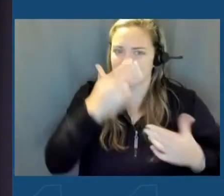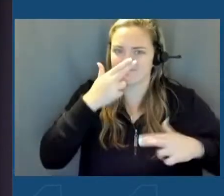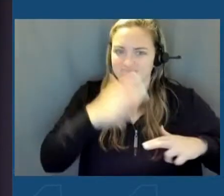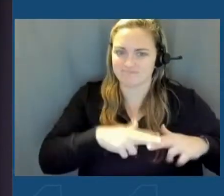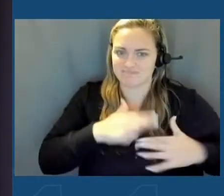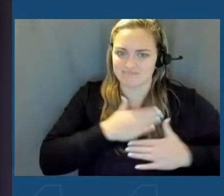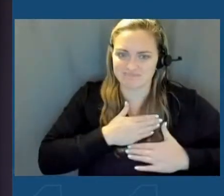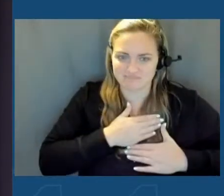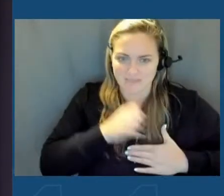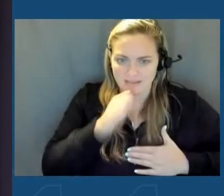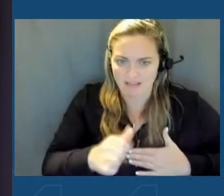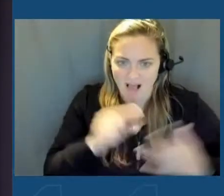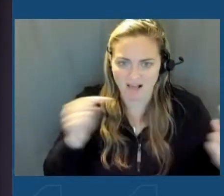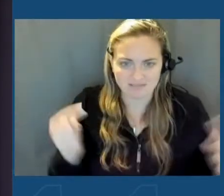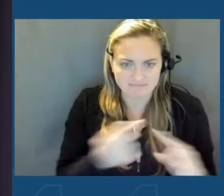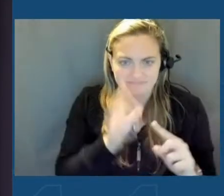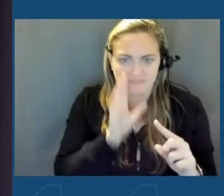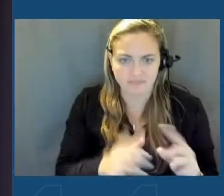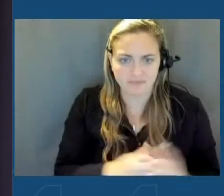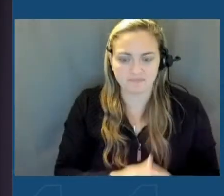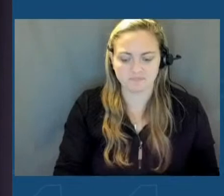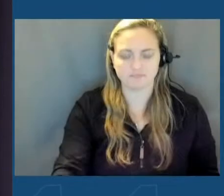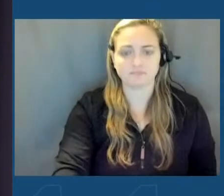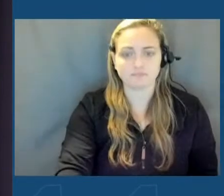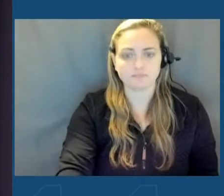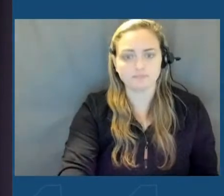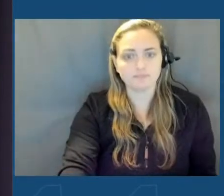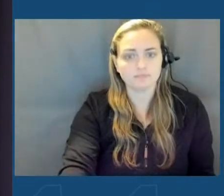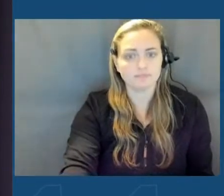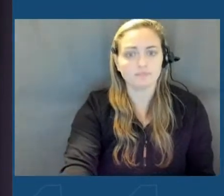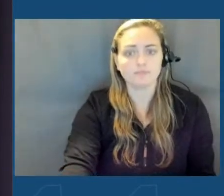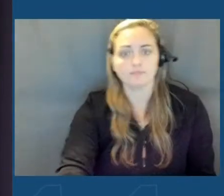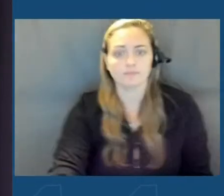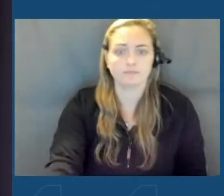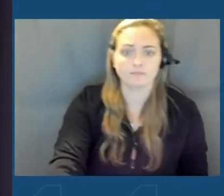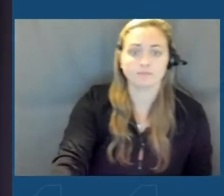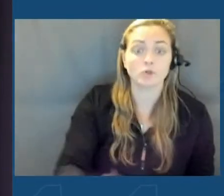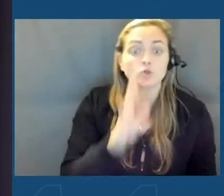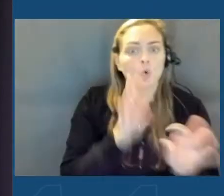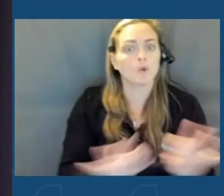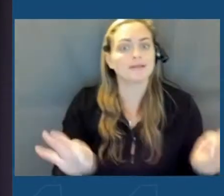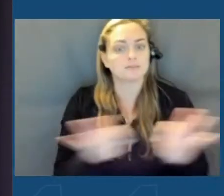painful. So it's important that we continue to give frank advice to New